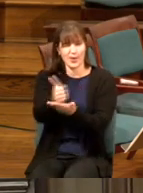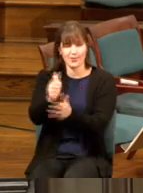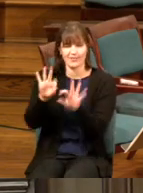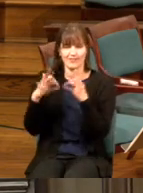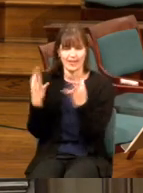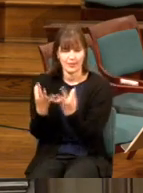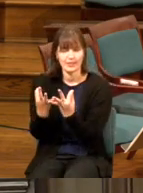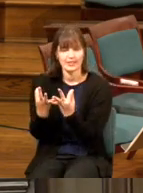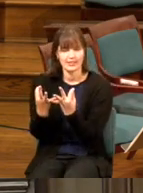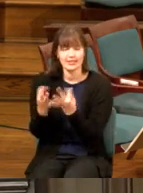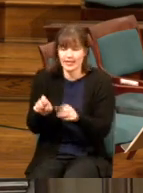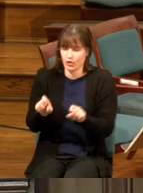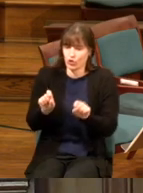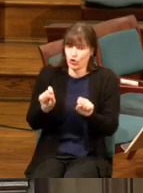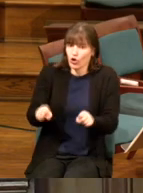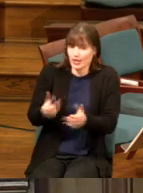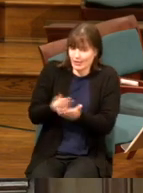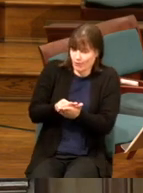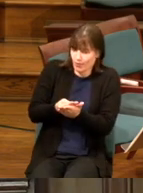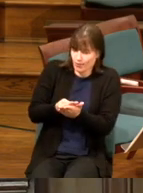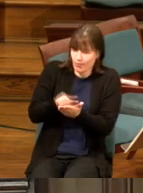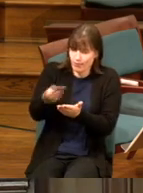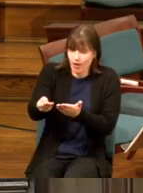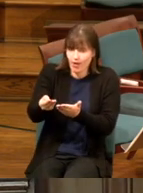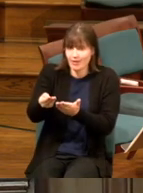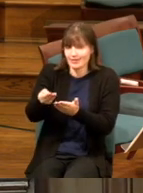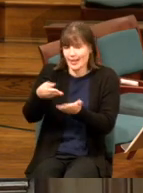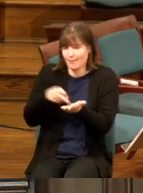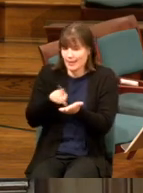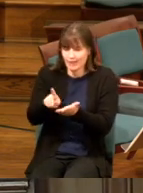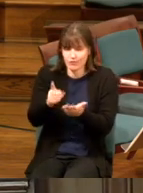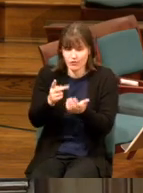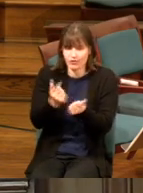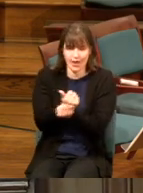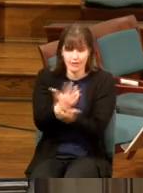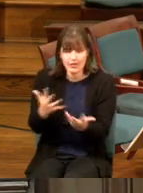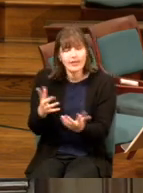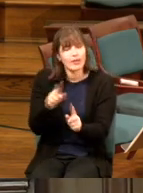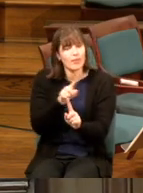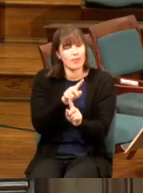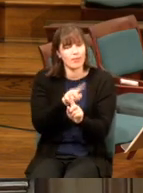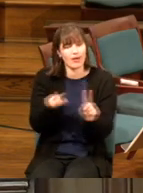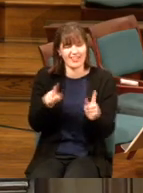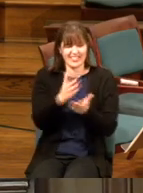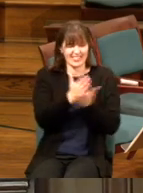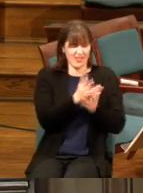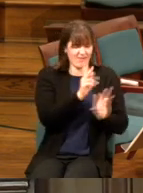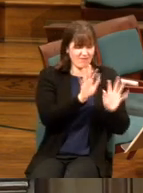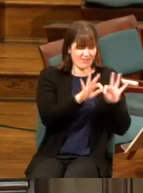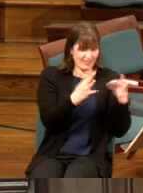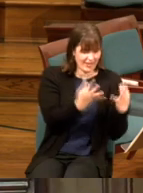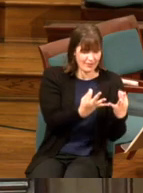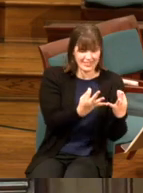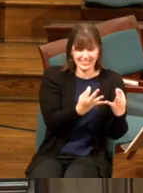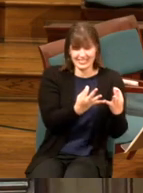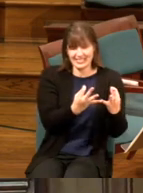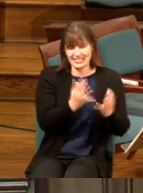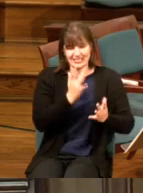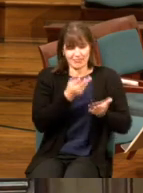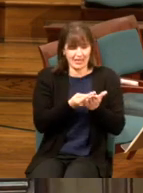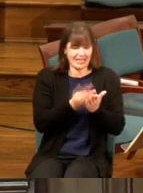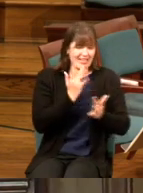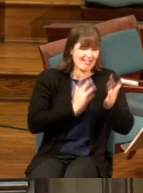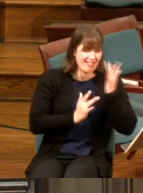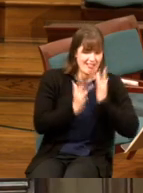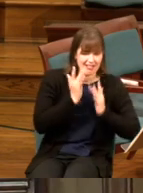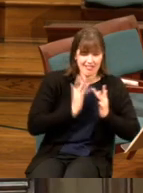times over the exact same way as families who didn't have two quarters to